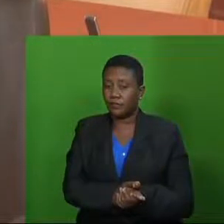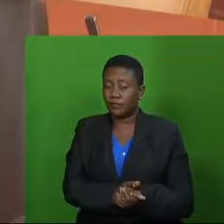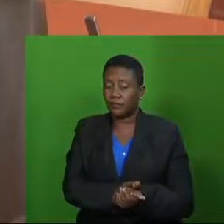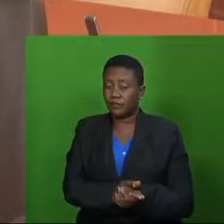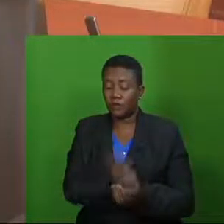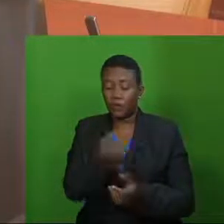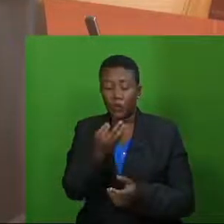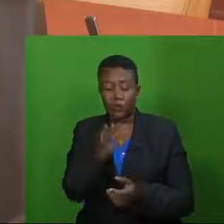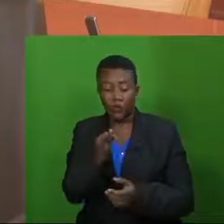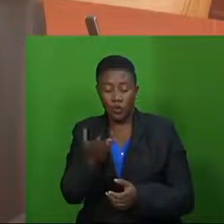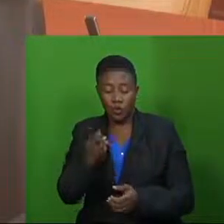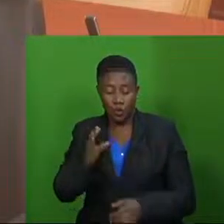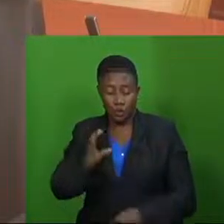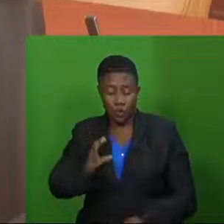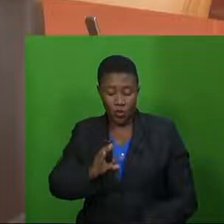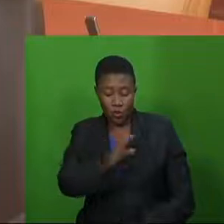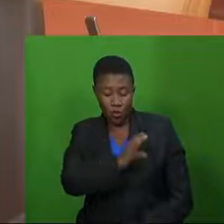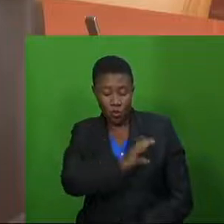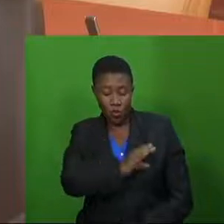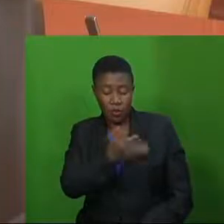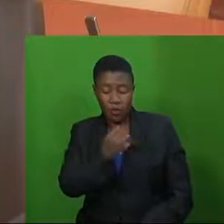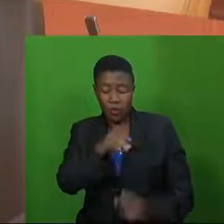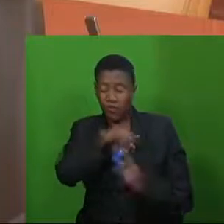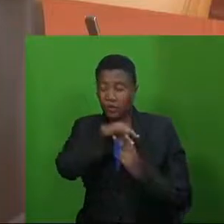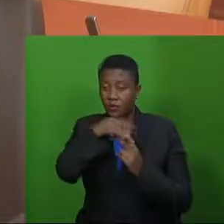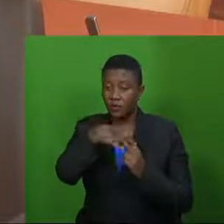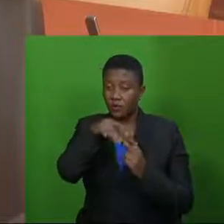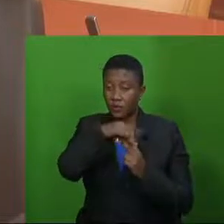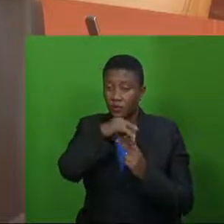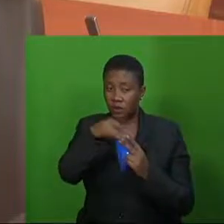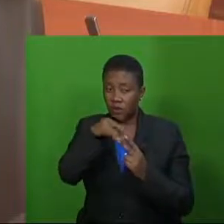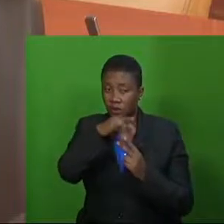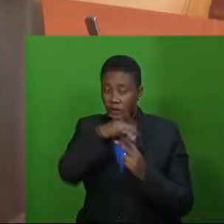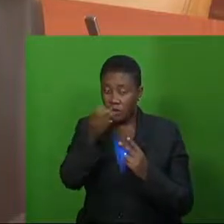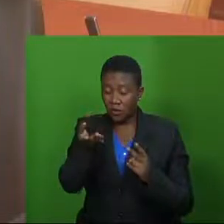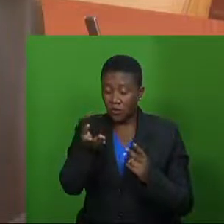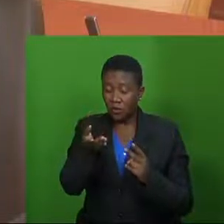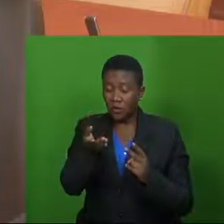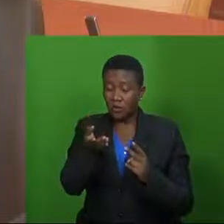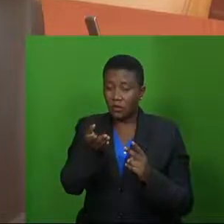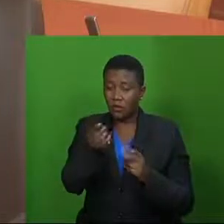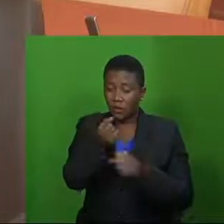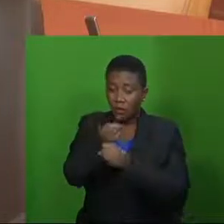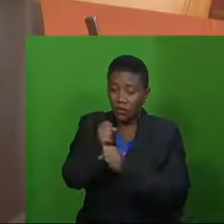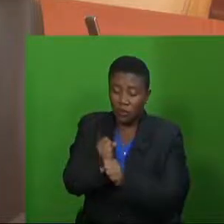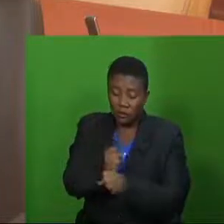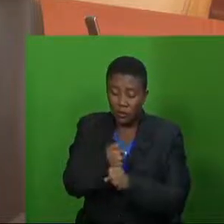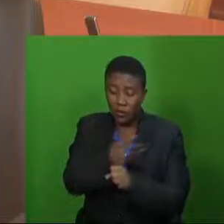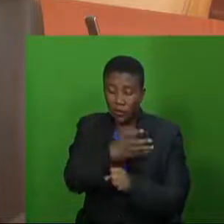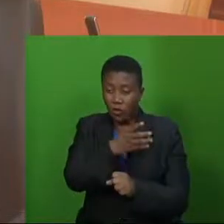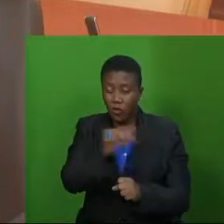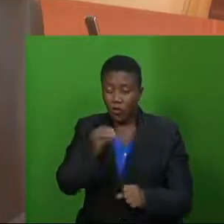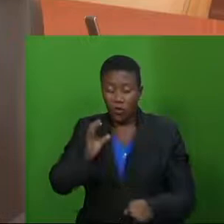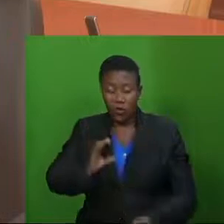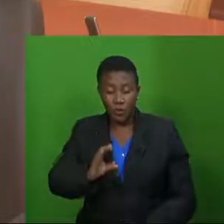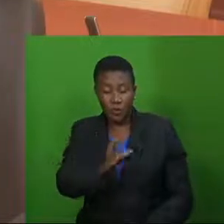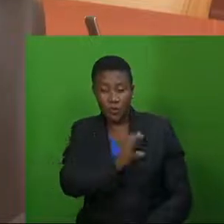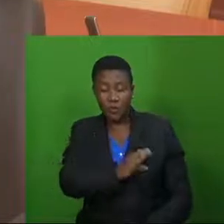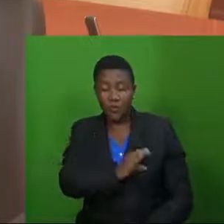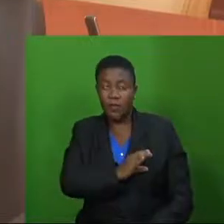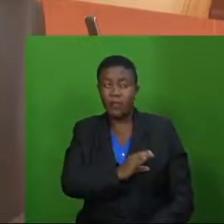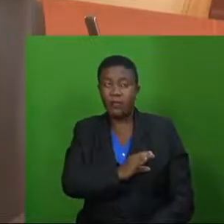of the Committee of Selection on the composition of the membership of the Standing Orders Committee.